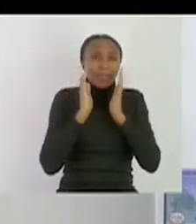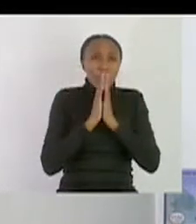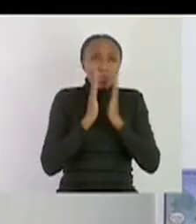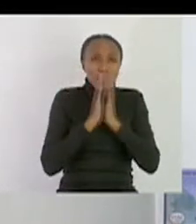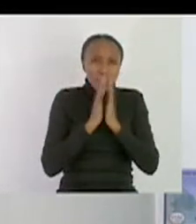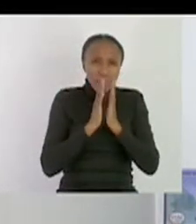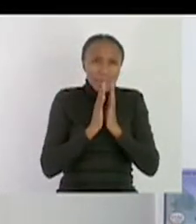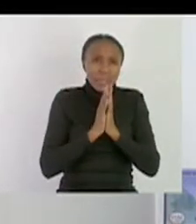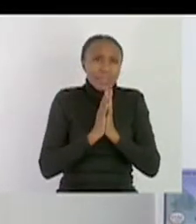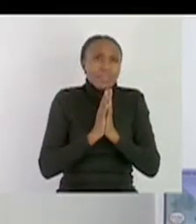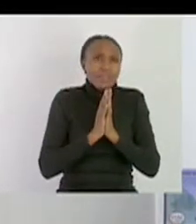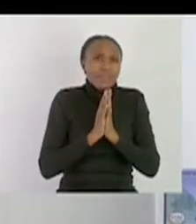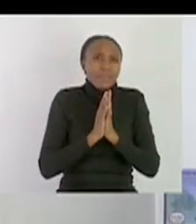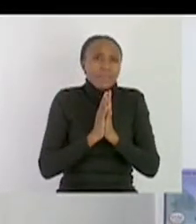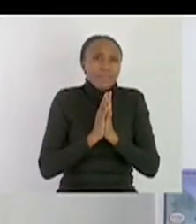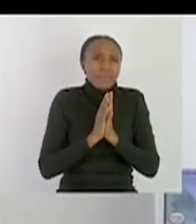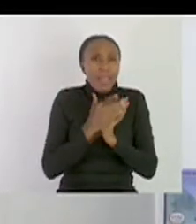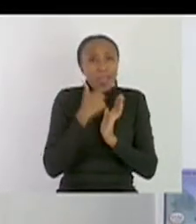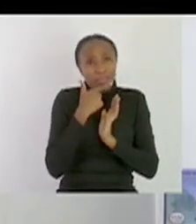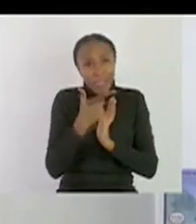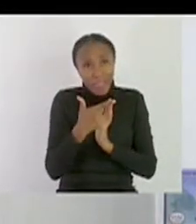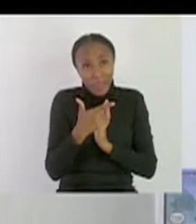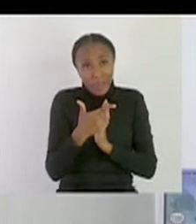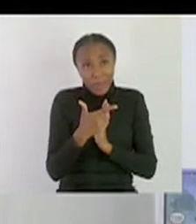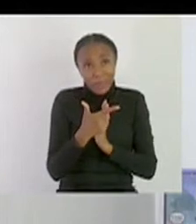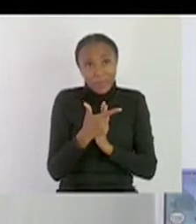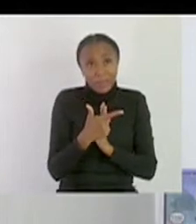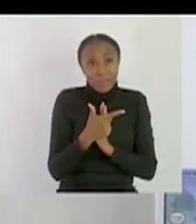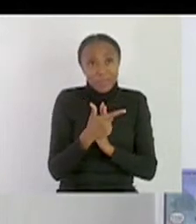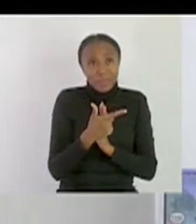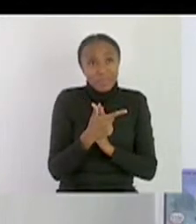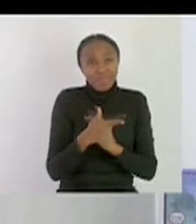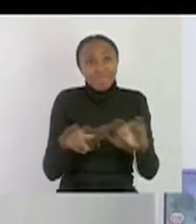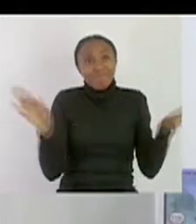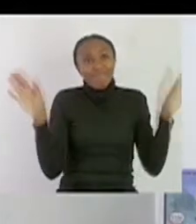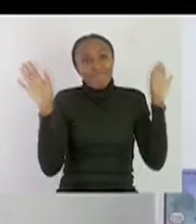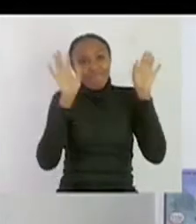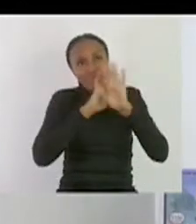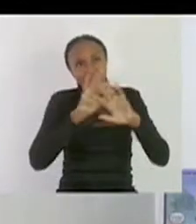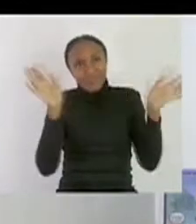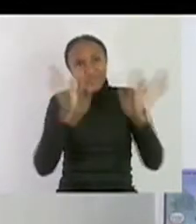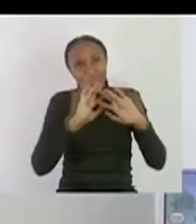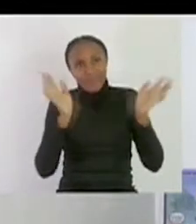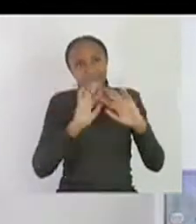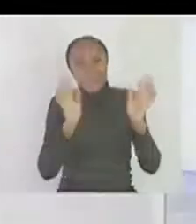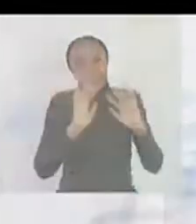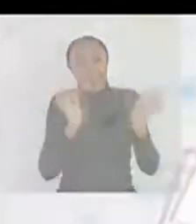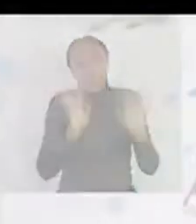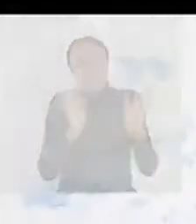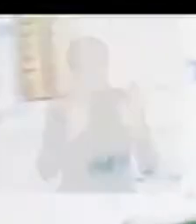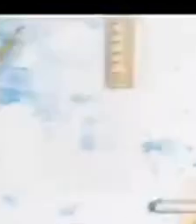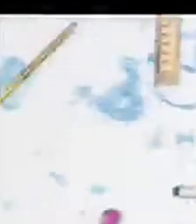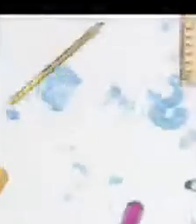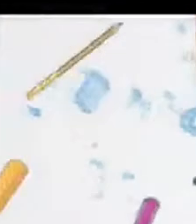on. Thank you for watching. See you next time. Bye-bye.